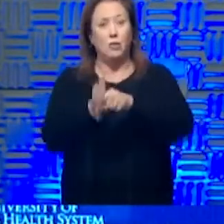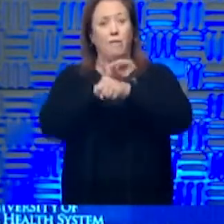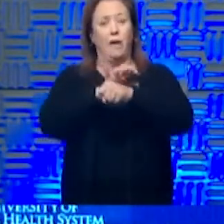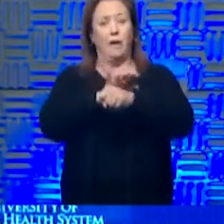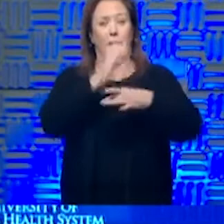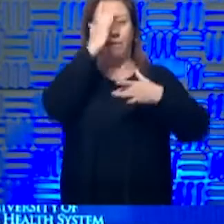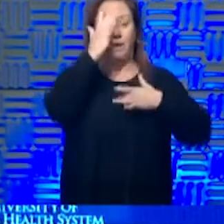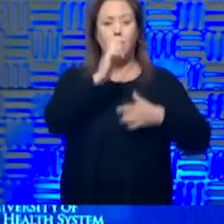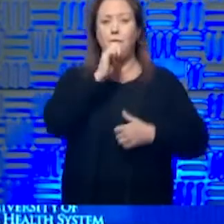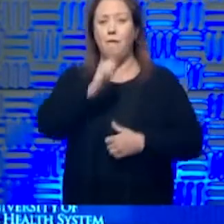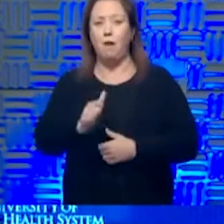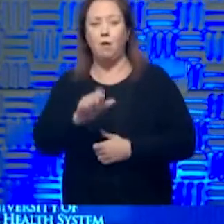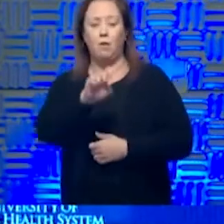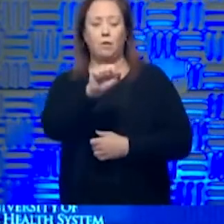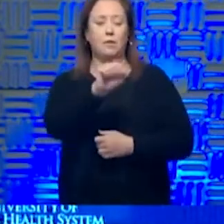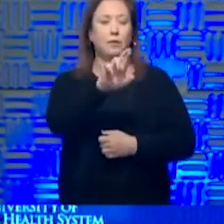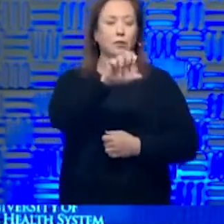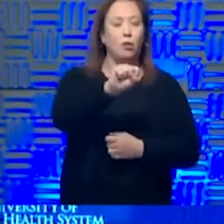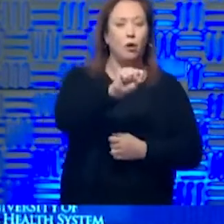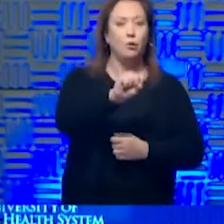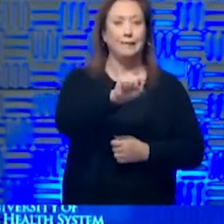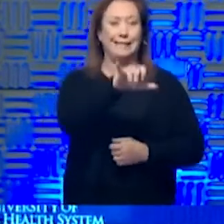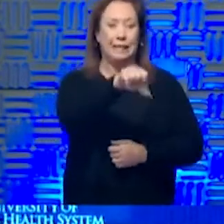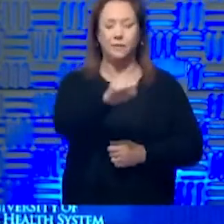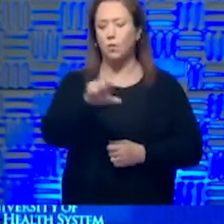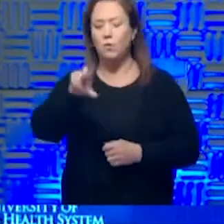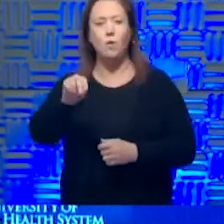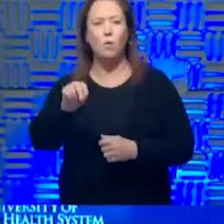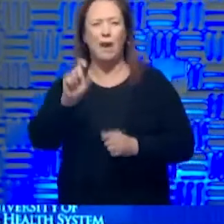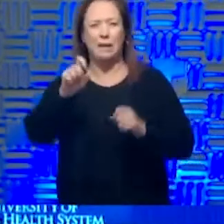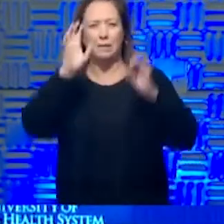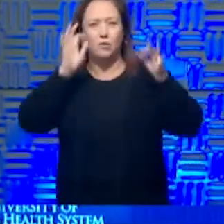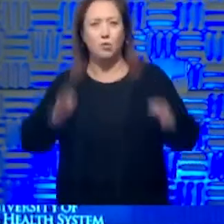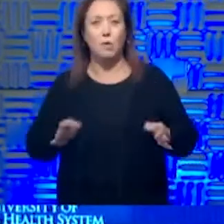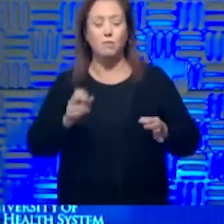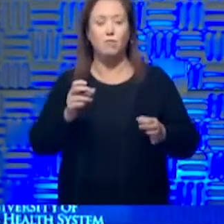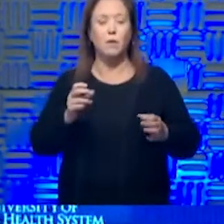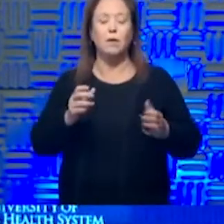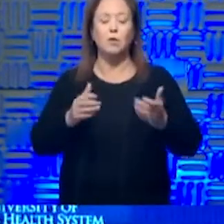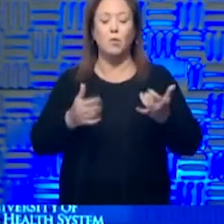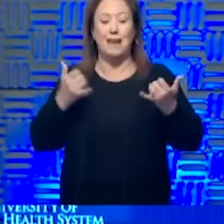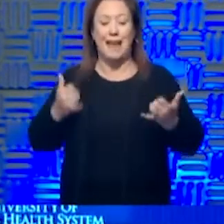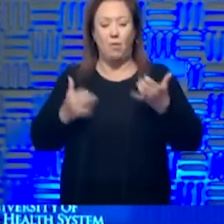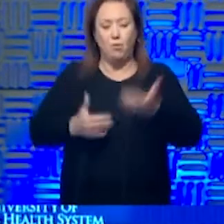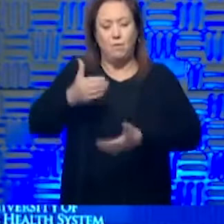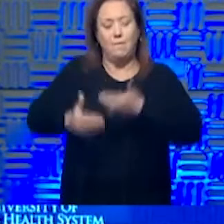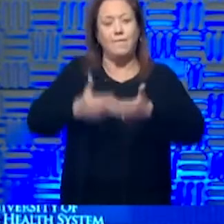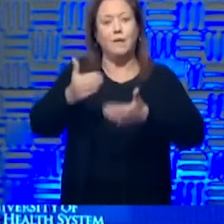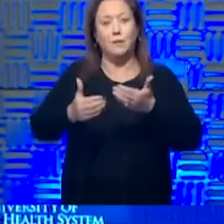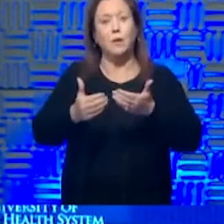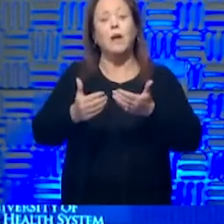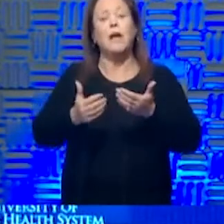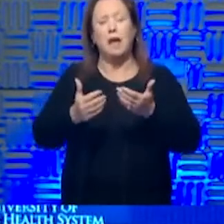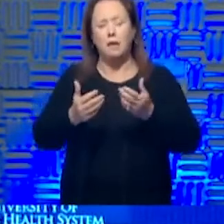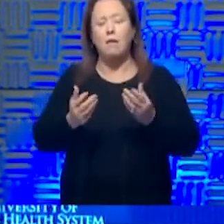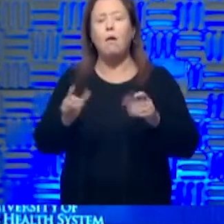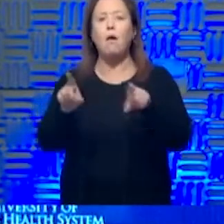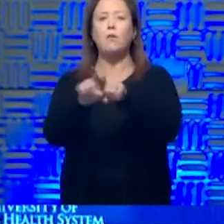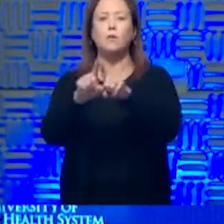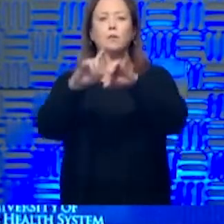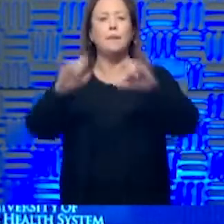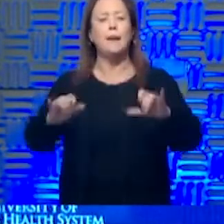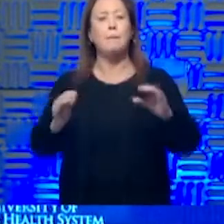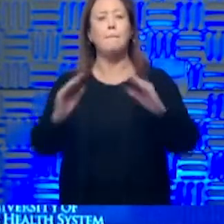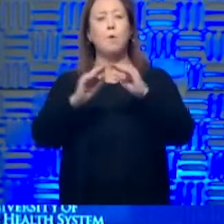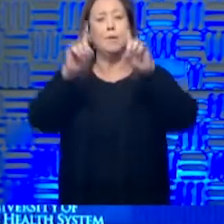or they did not, or had the SARS-CoV-2 virus or not. And now that we're able to do that more rapidly, and we're looking at getting increased testing, we're talking